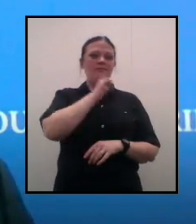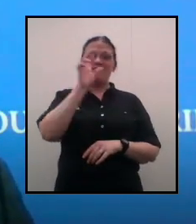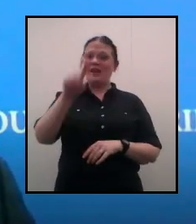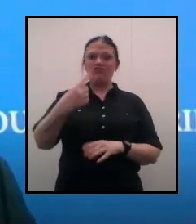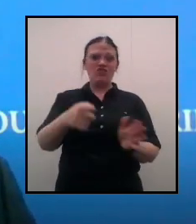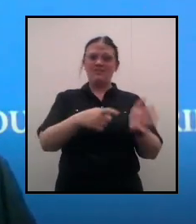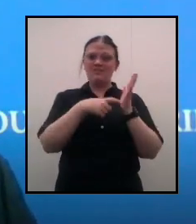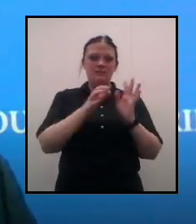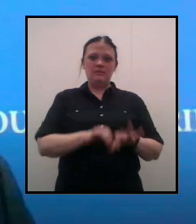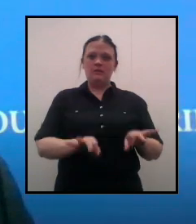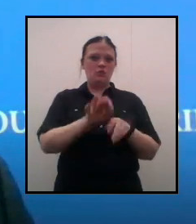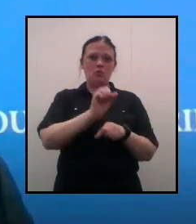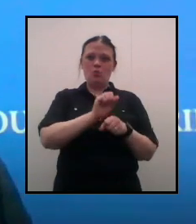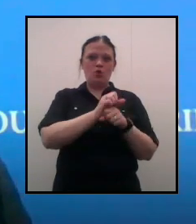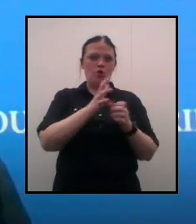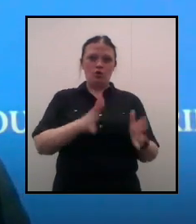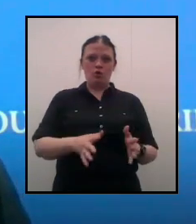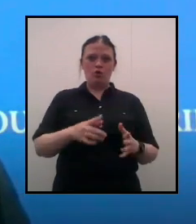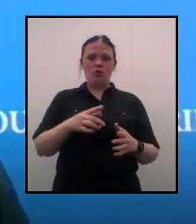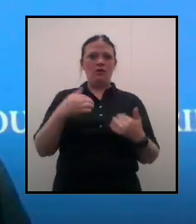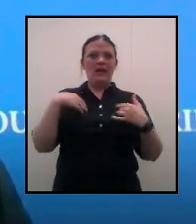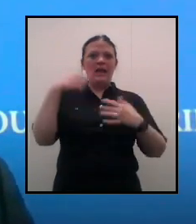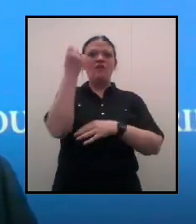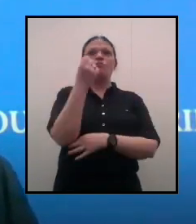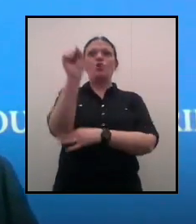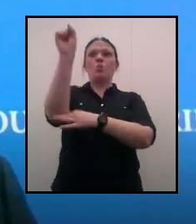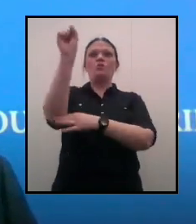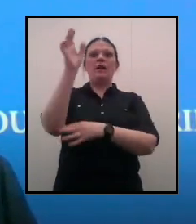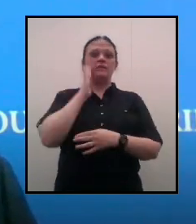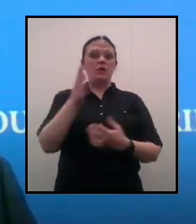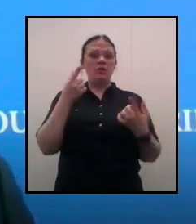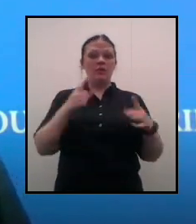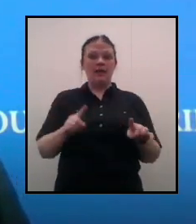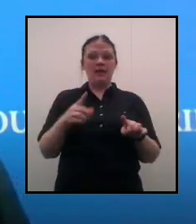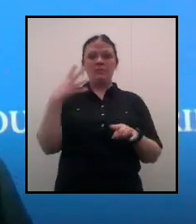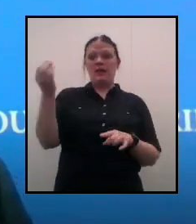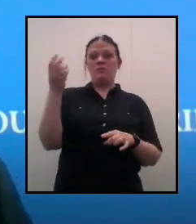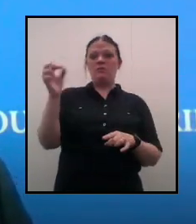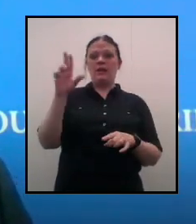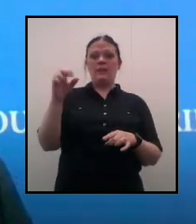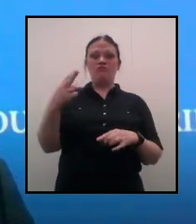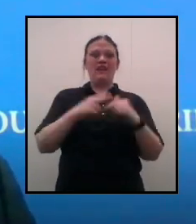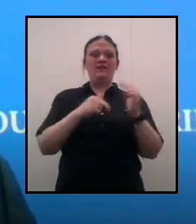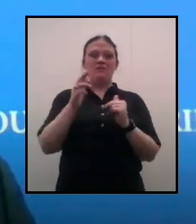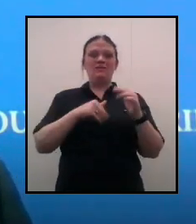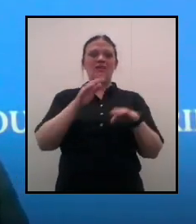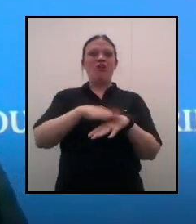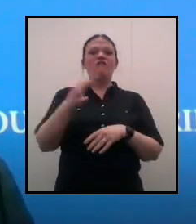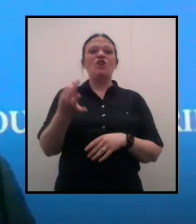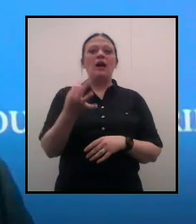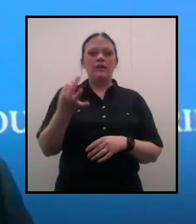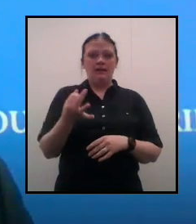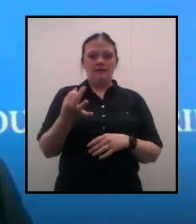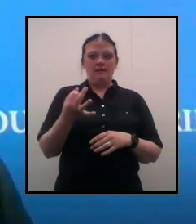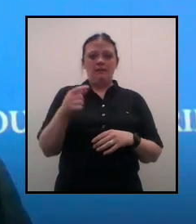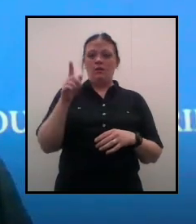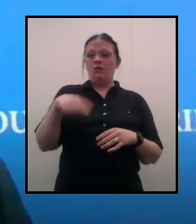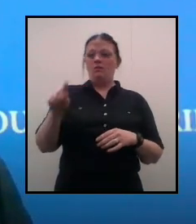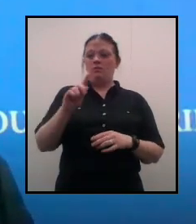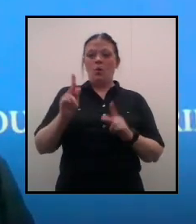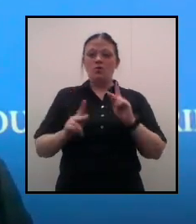workers. There's a protest that's going to occur outside of the Rath building on Friday. And these individuals think that